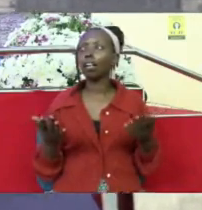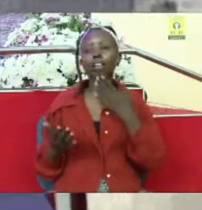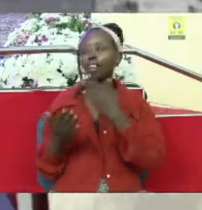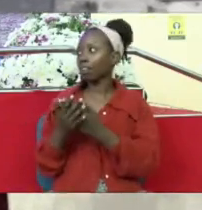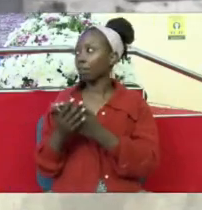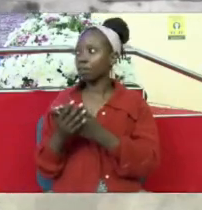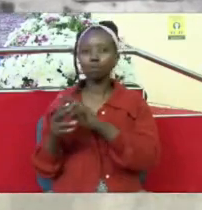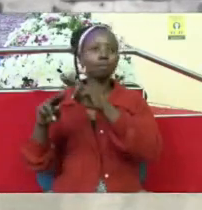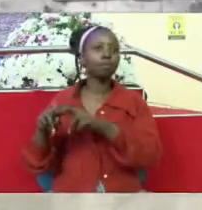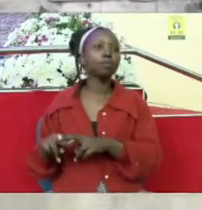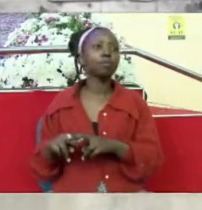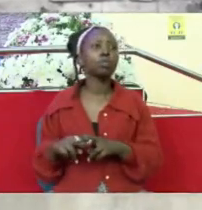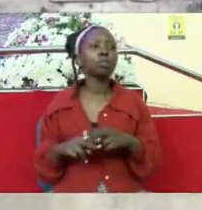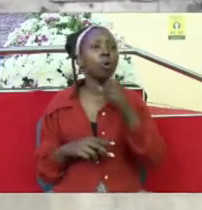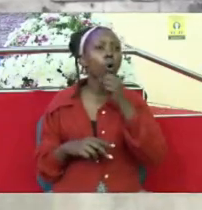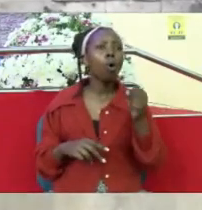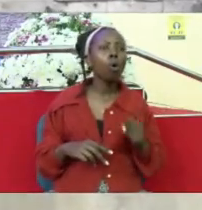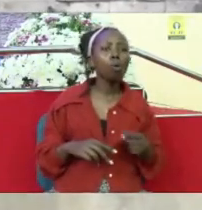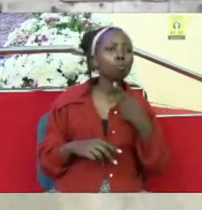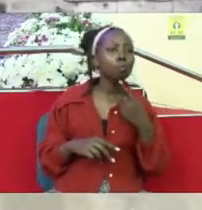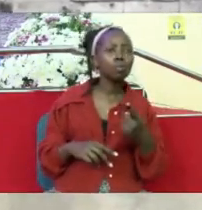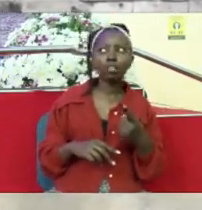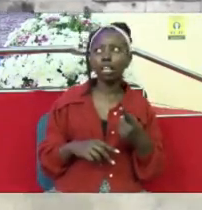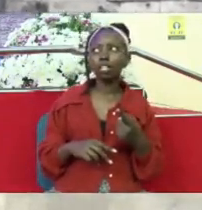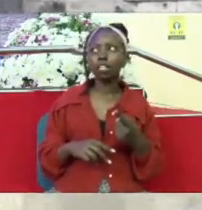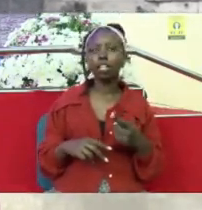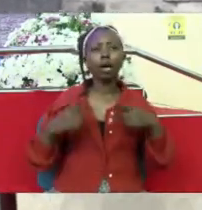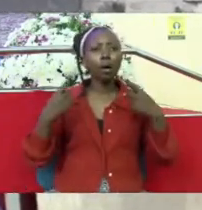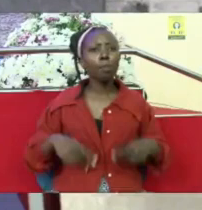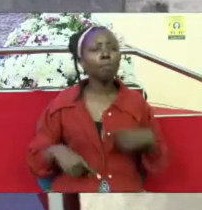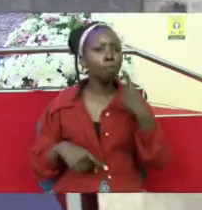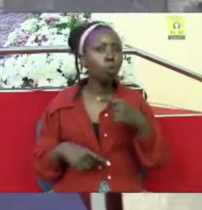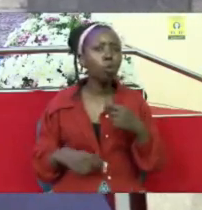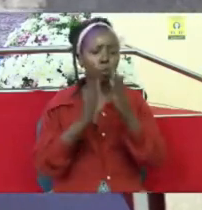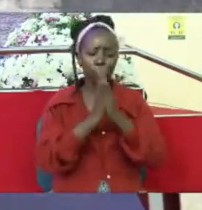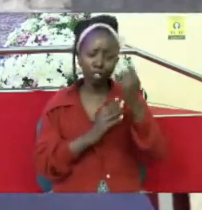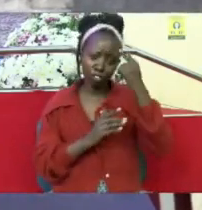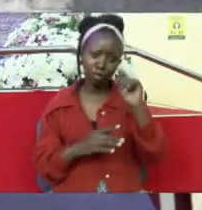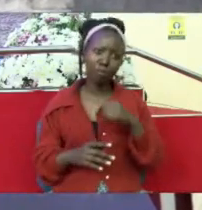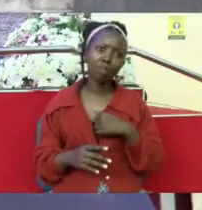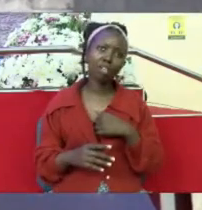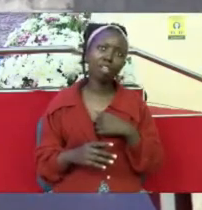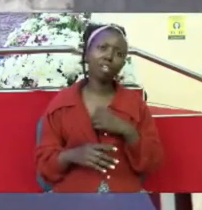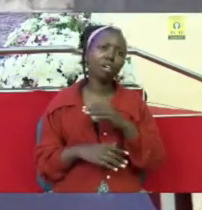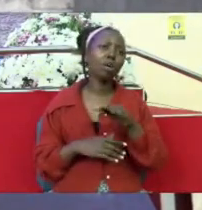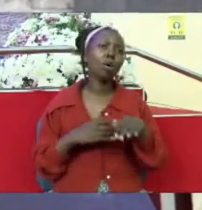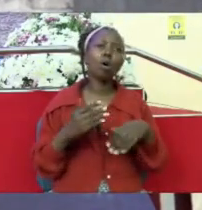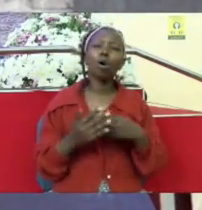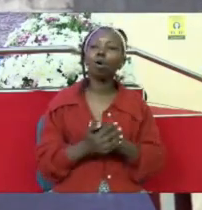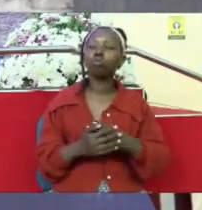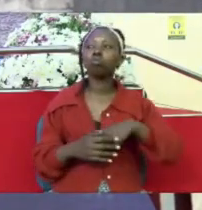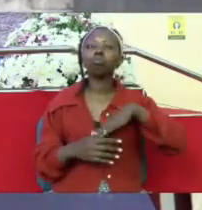This old man was saying, yule mzee alikuwa anasema hivi. The people who used to pray for me. Wale ambao walikuwa wananiombea. Are no longer there.